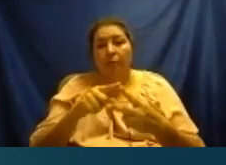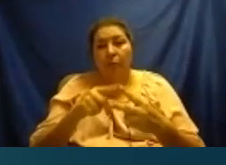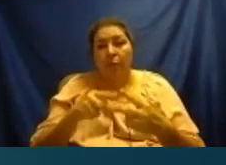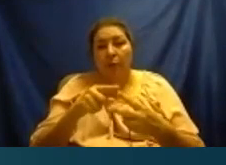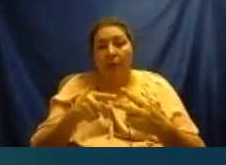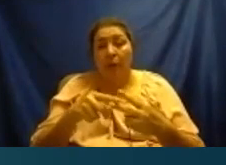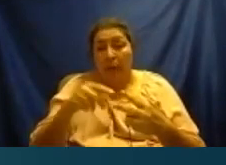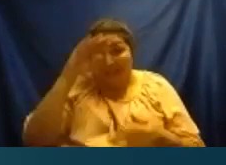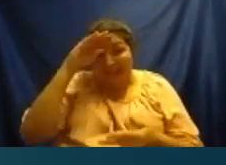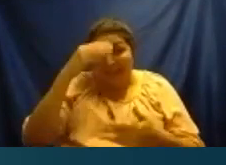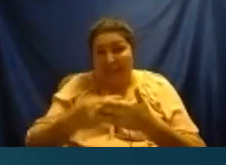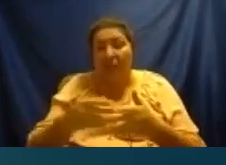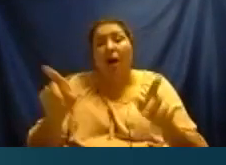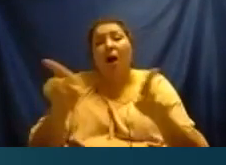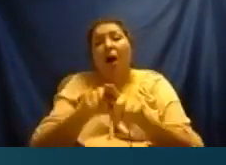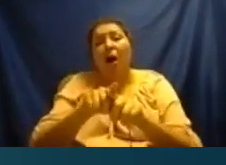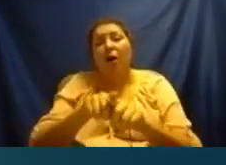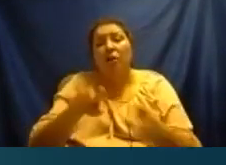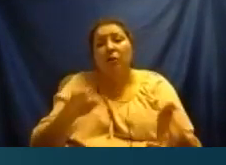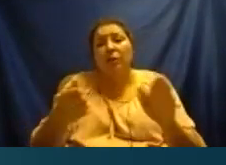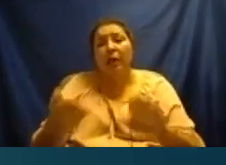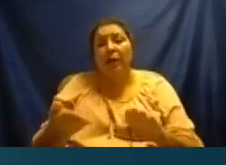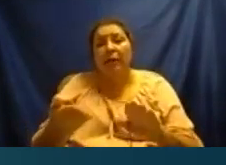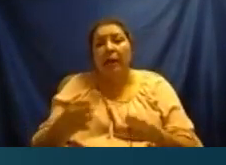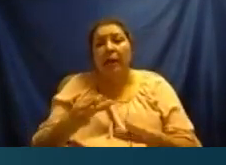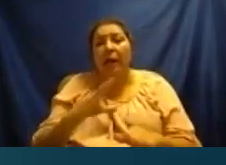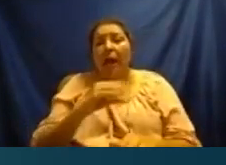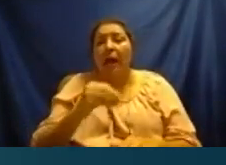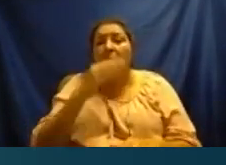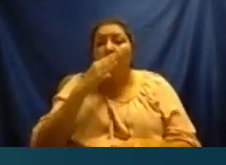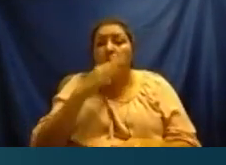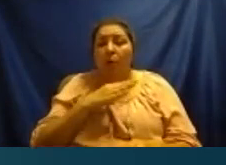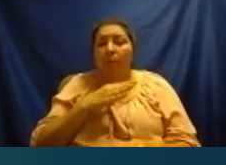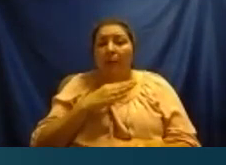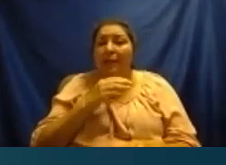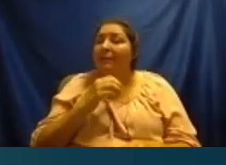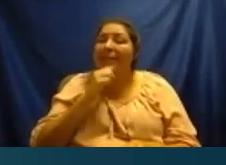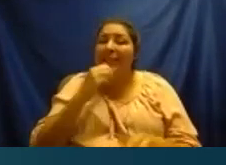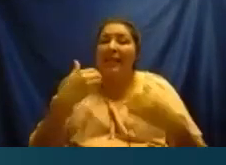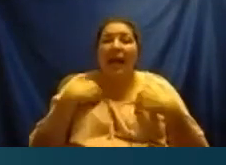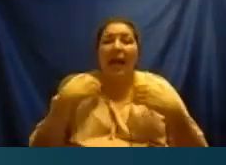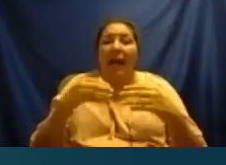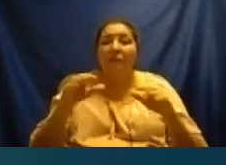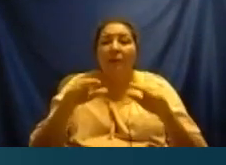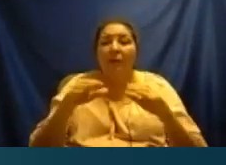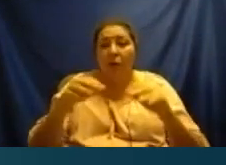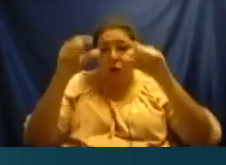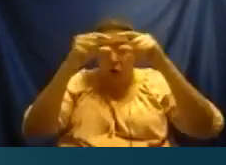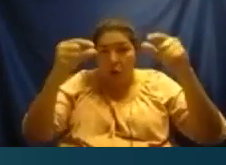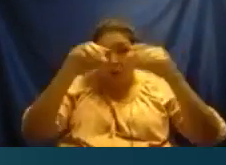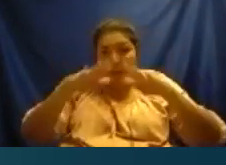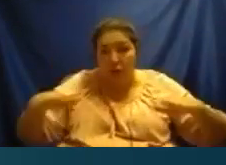died, and the woman was bereft of her 2 children and her husband. The time of Ruth